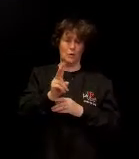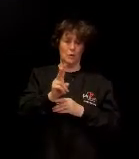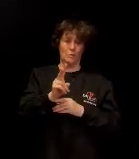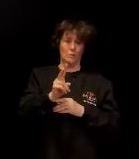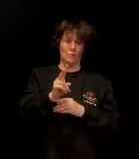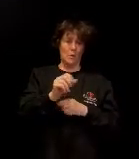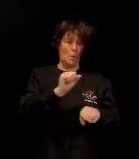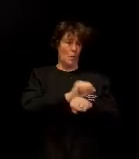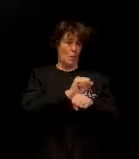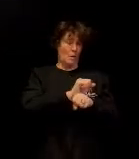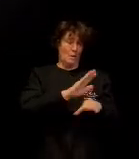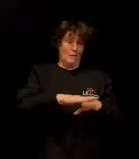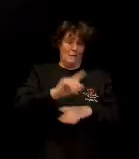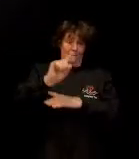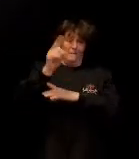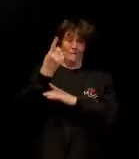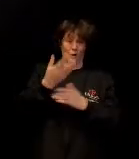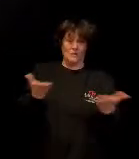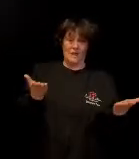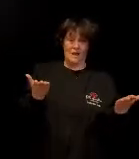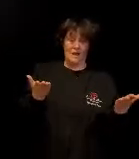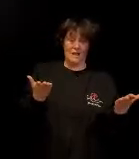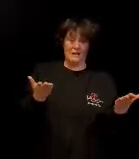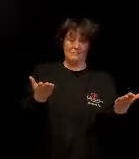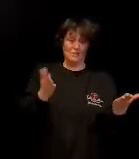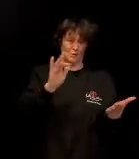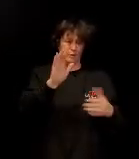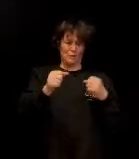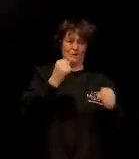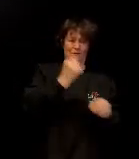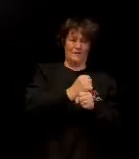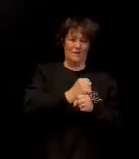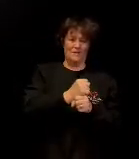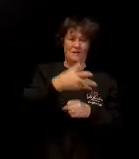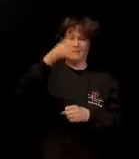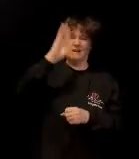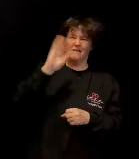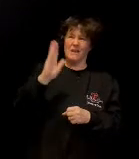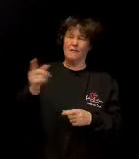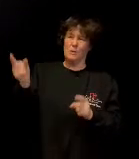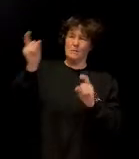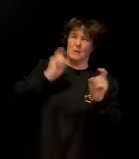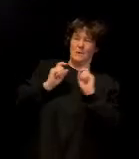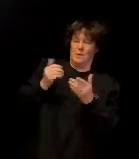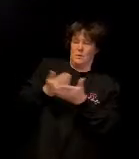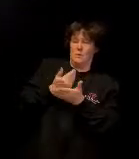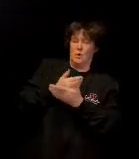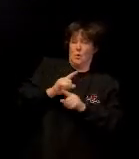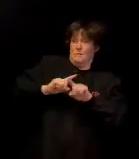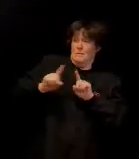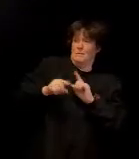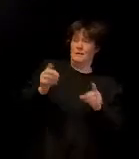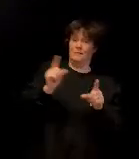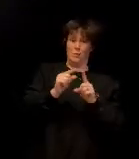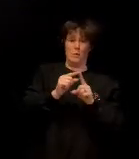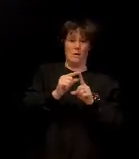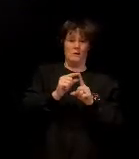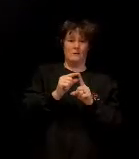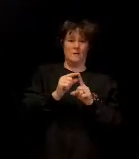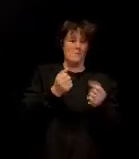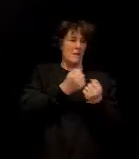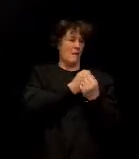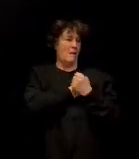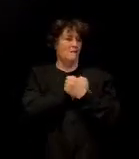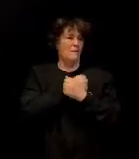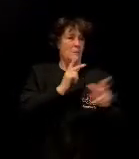for 25 years, and God never gave me another word. I've been loving the people well that has come in front of me for